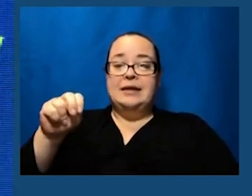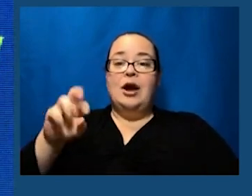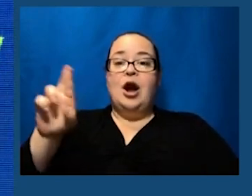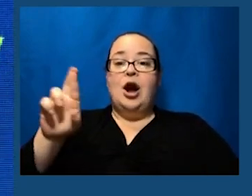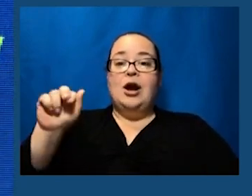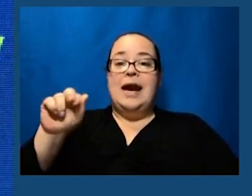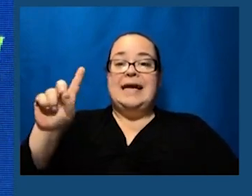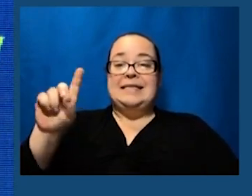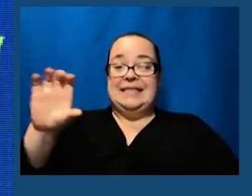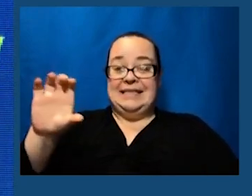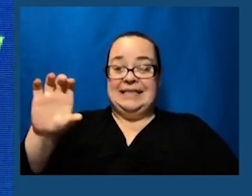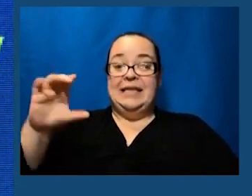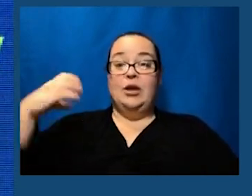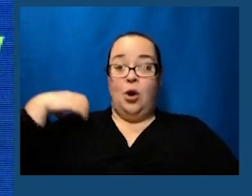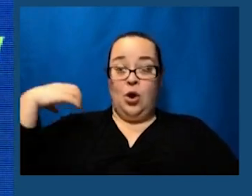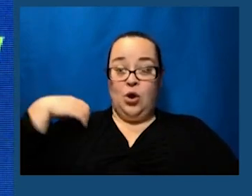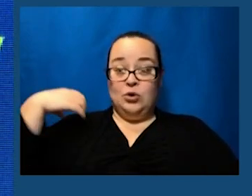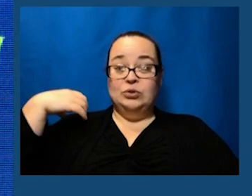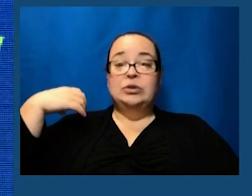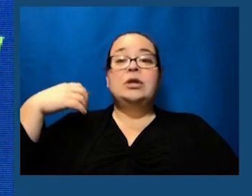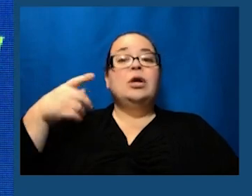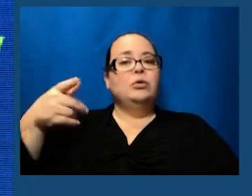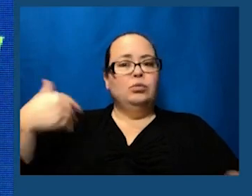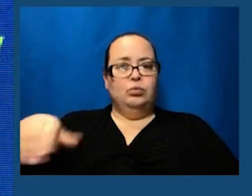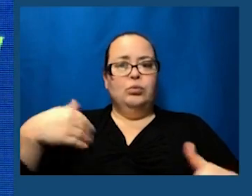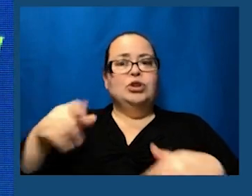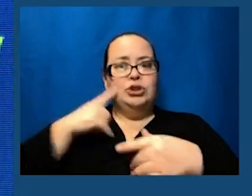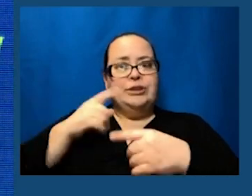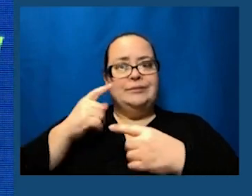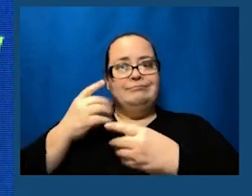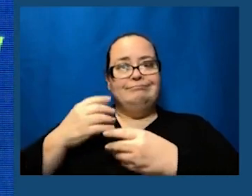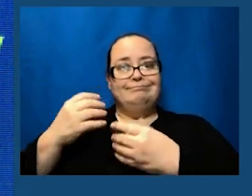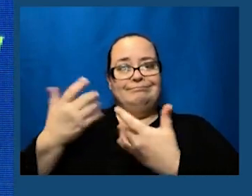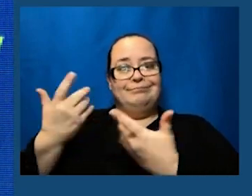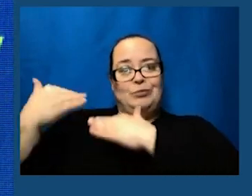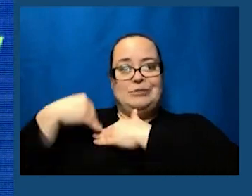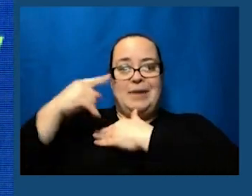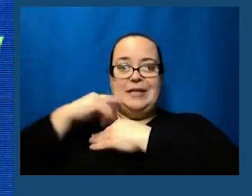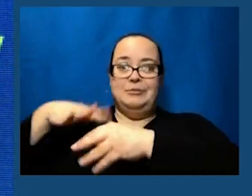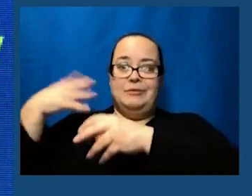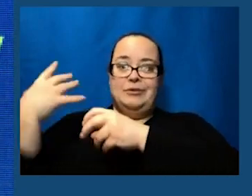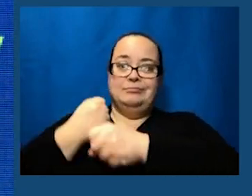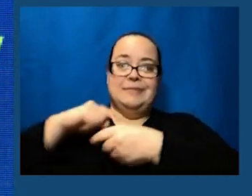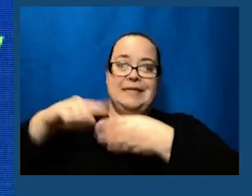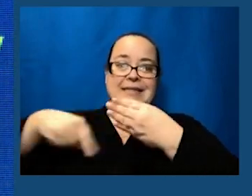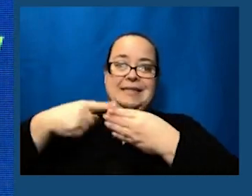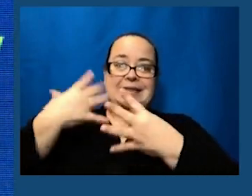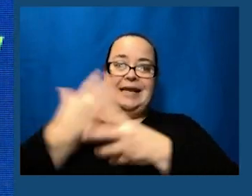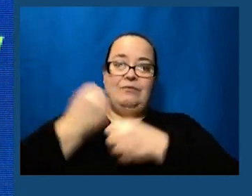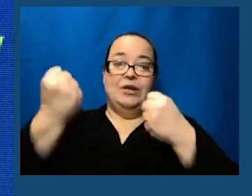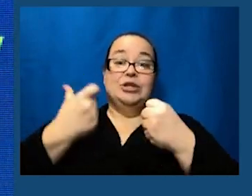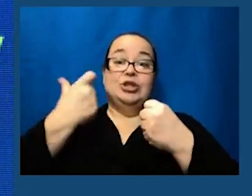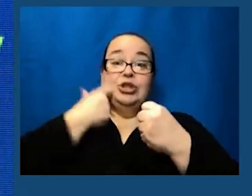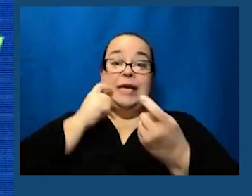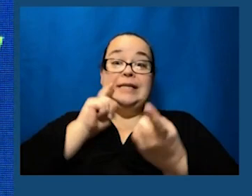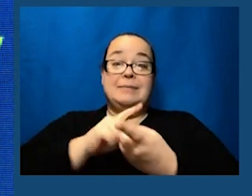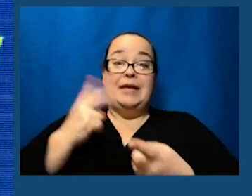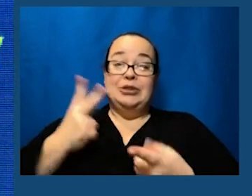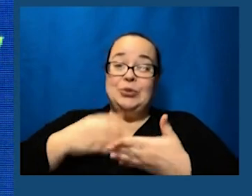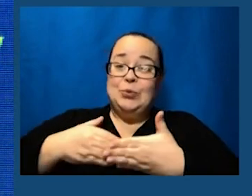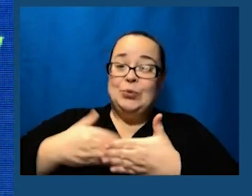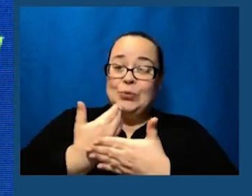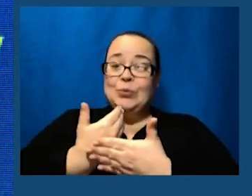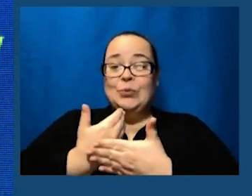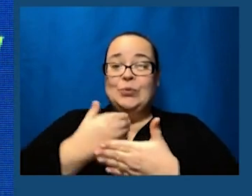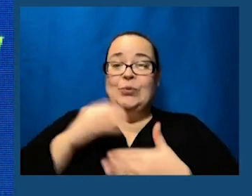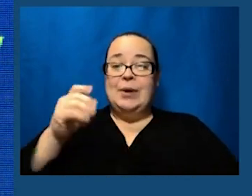so she's involved in making the decisions of our winners. And I just had a chance to meet 2 brand new rookie mayors from